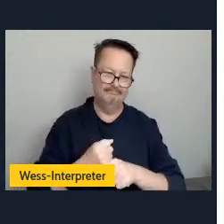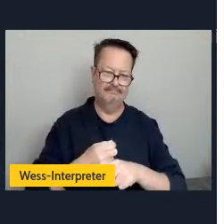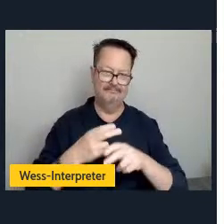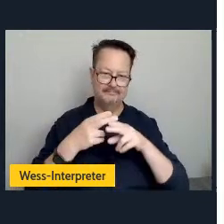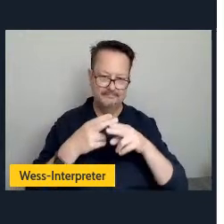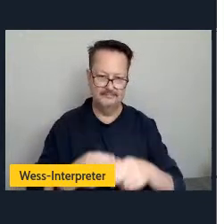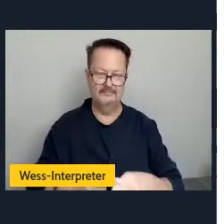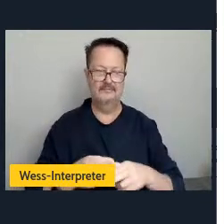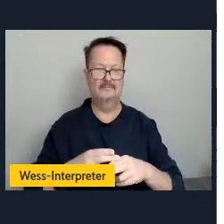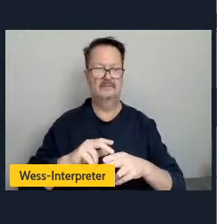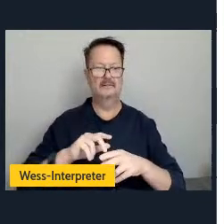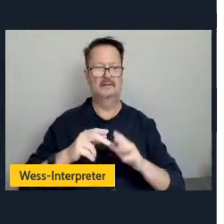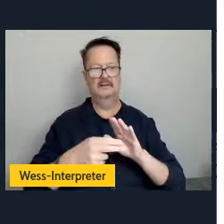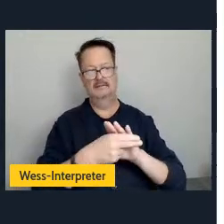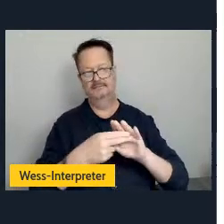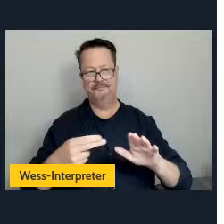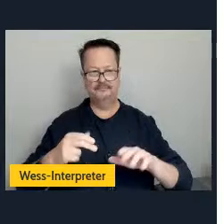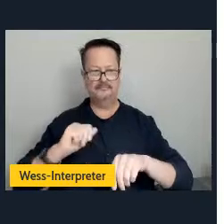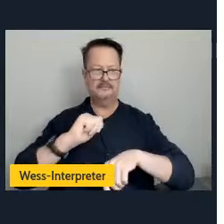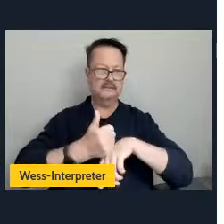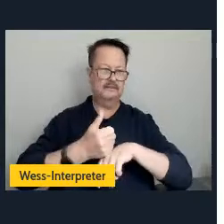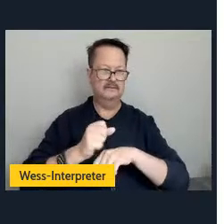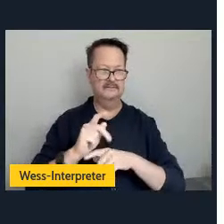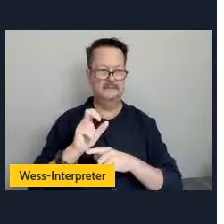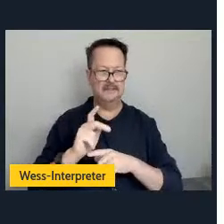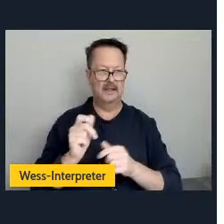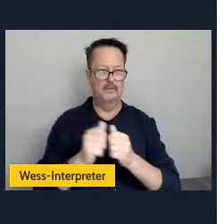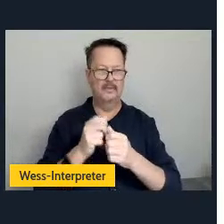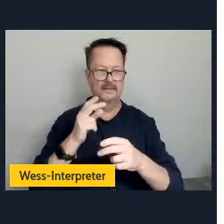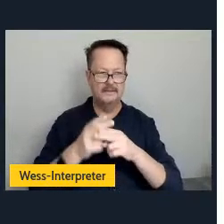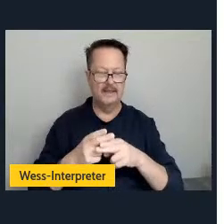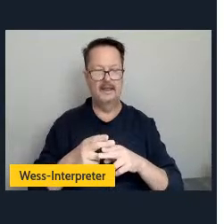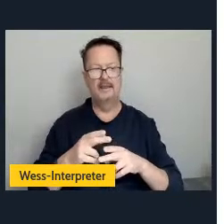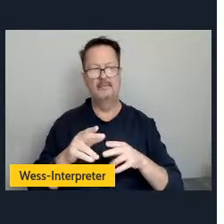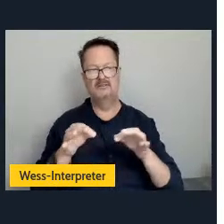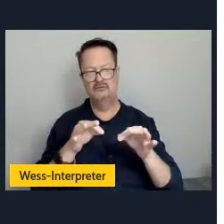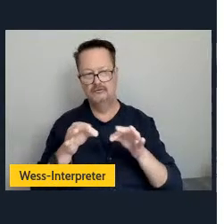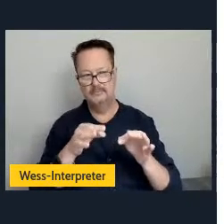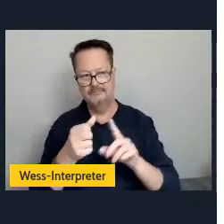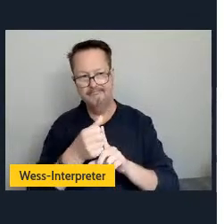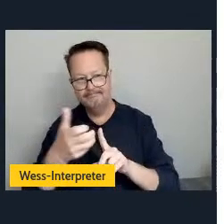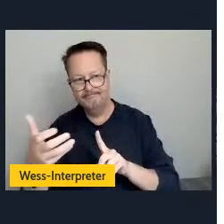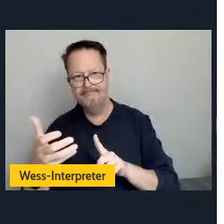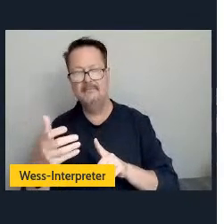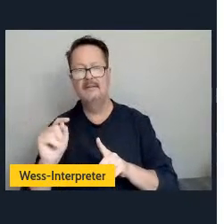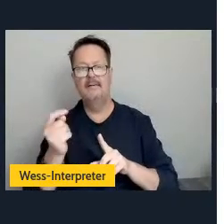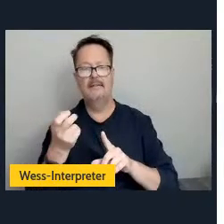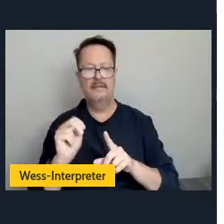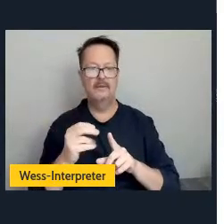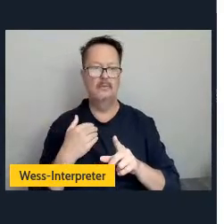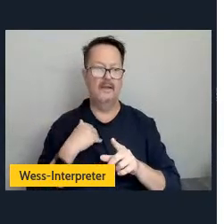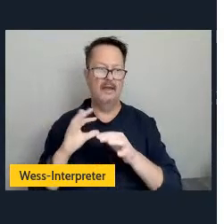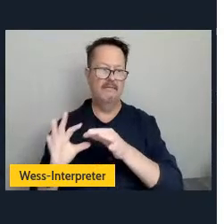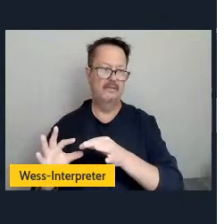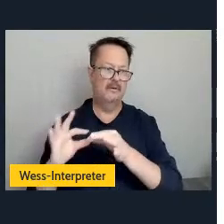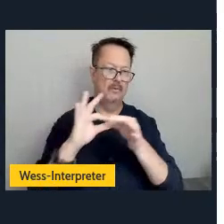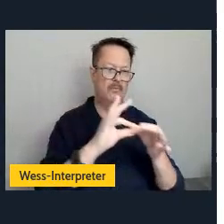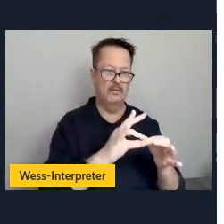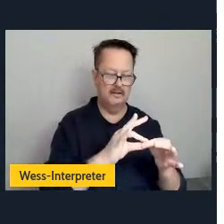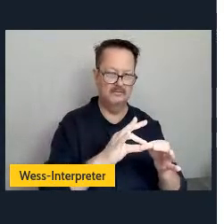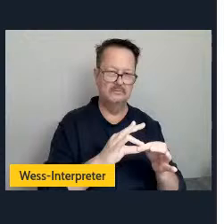dedicated stack with a certain name that's descriptive. And then we have a